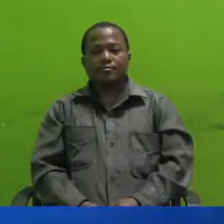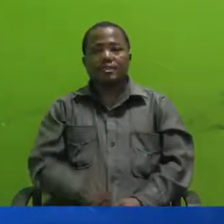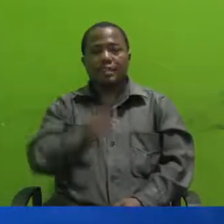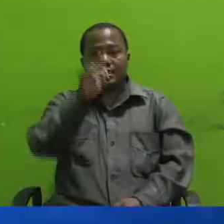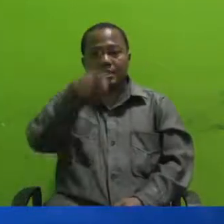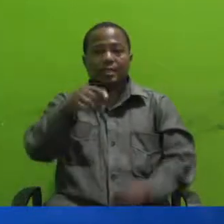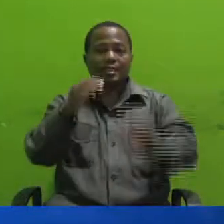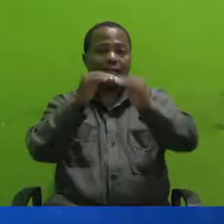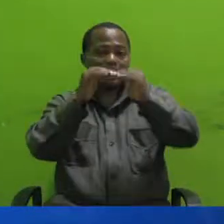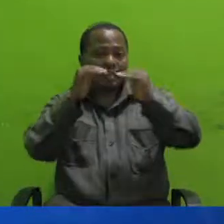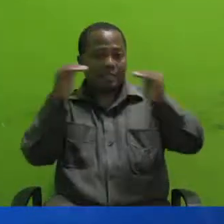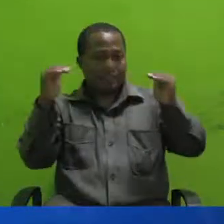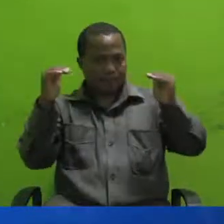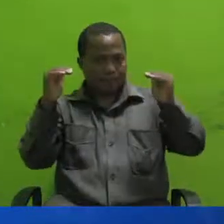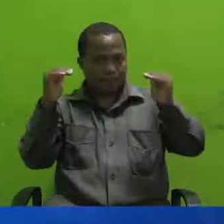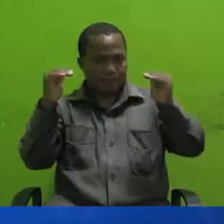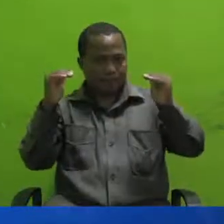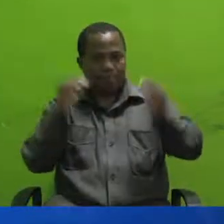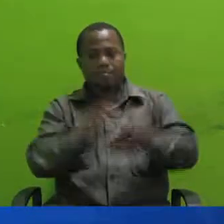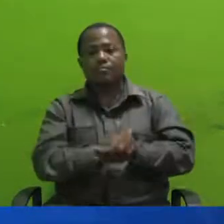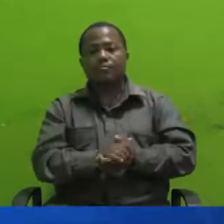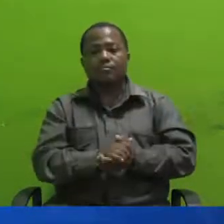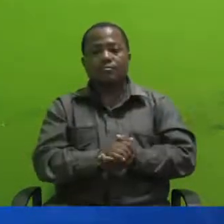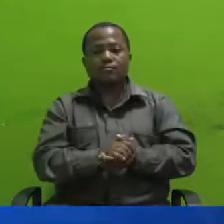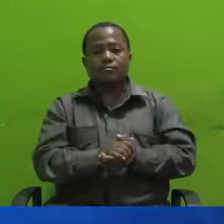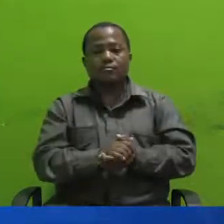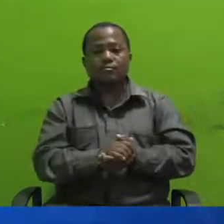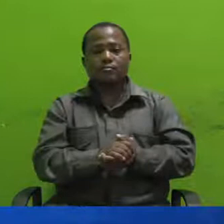So this is the same as